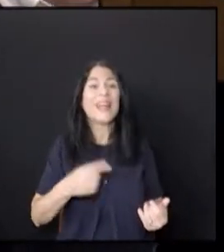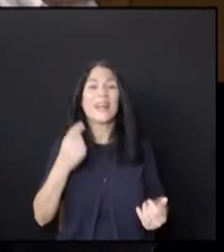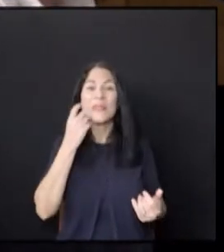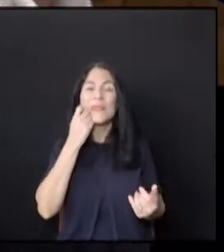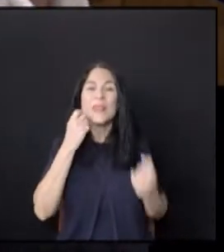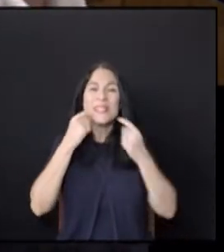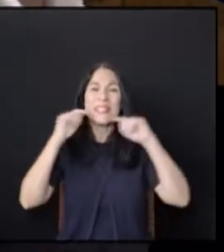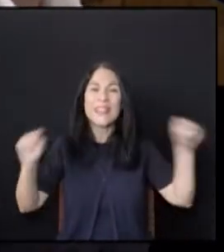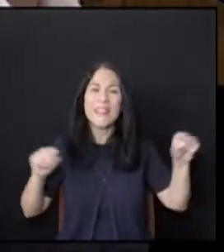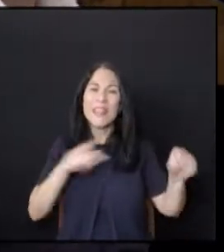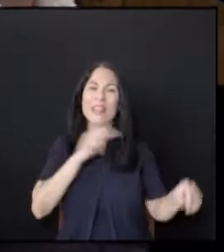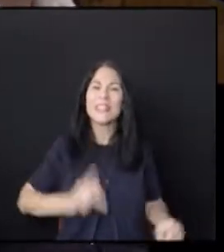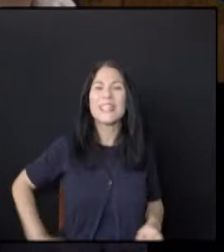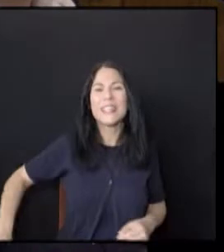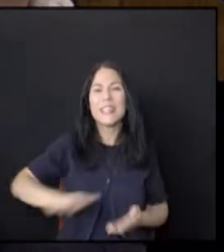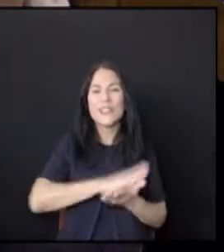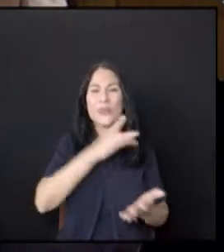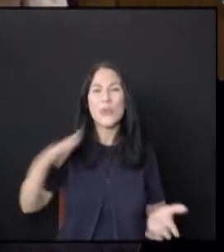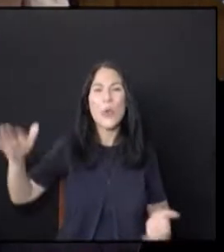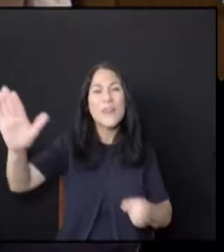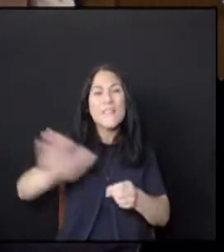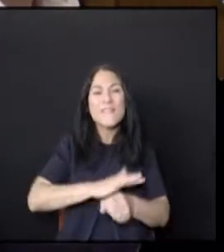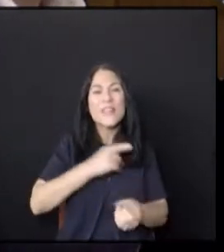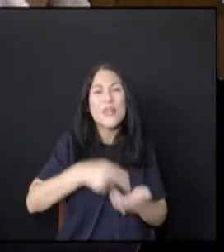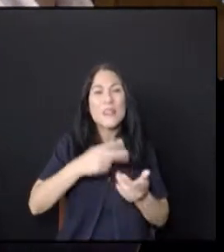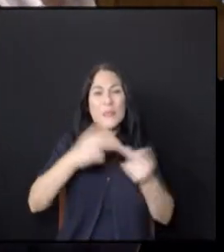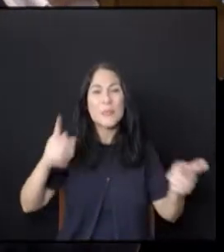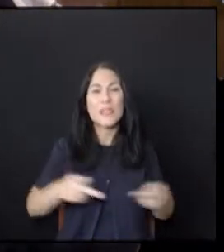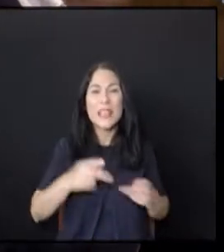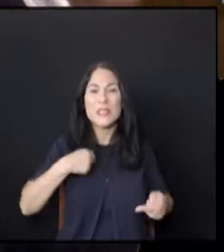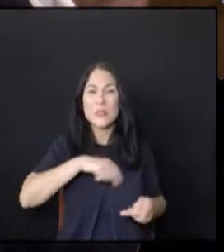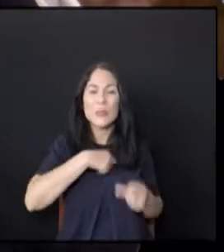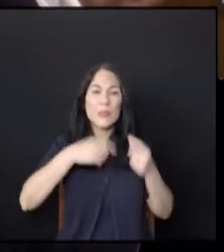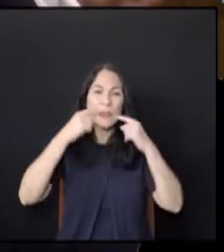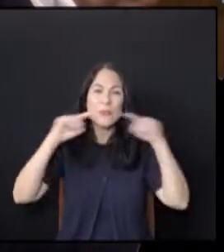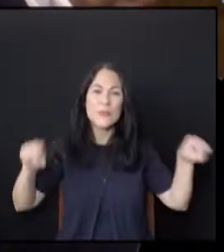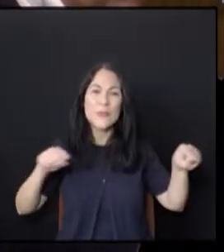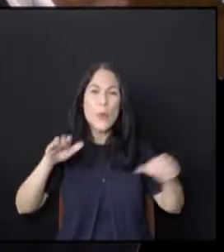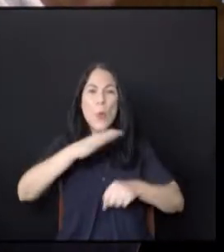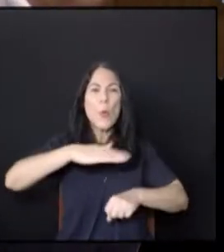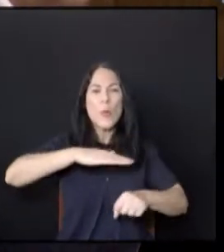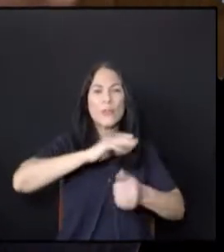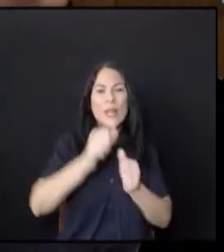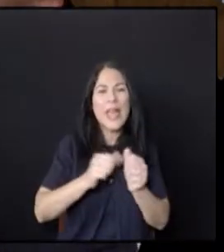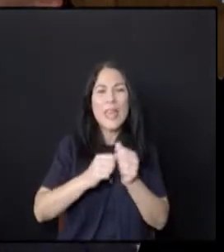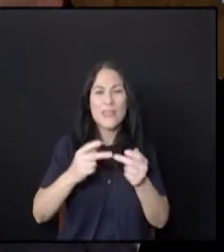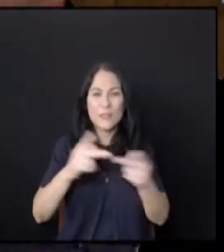this place. God, I thank you that we are declaring that over every space that we are in.